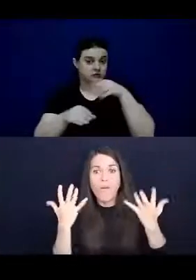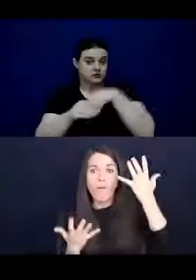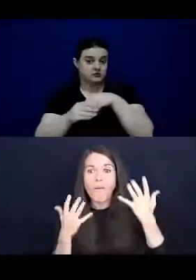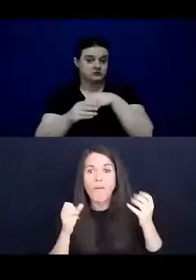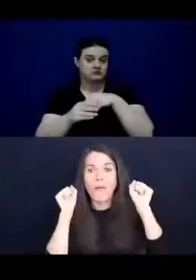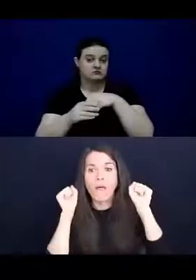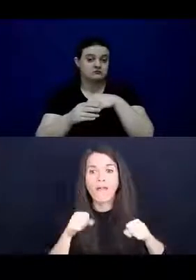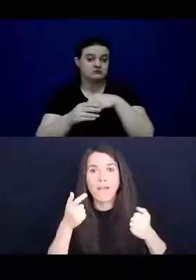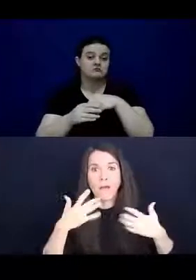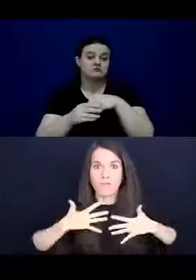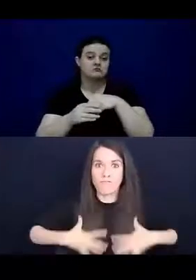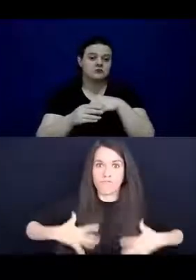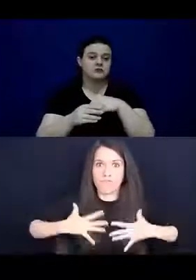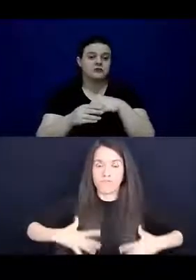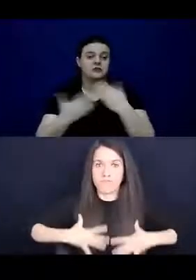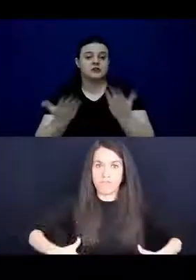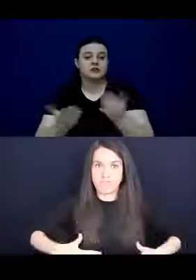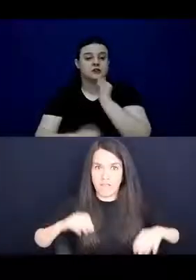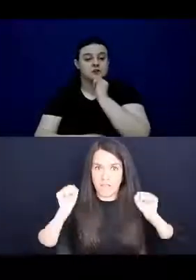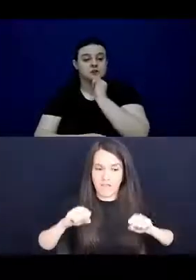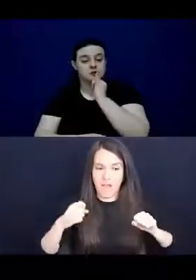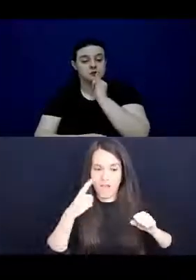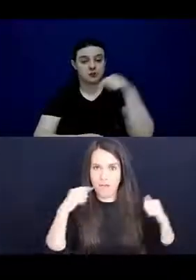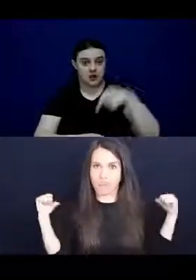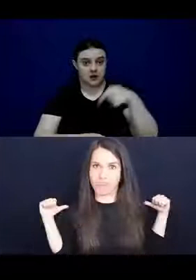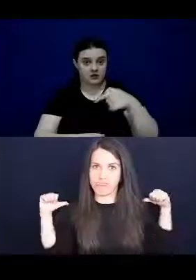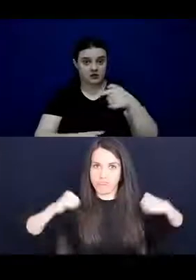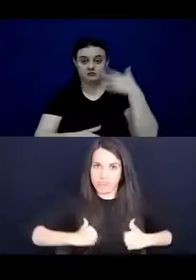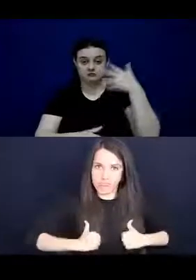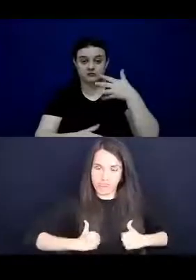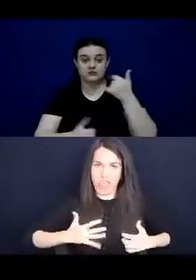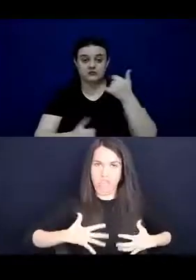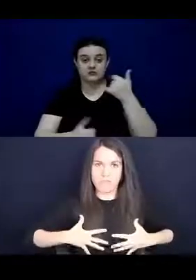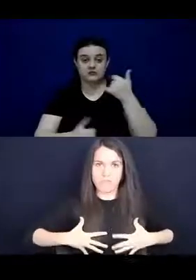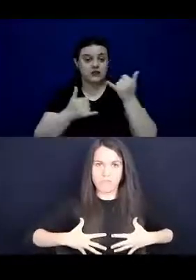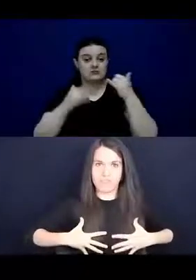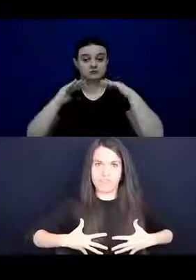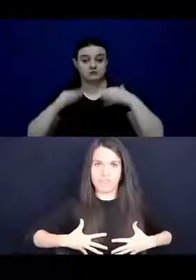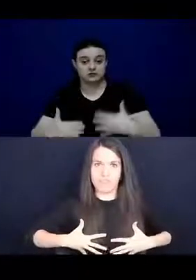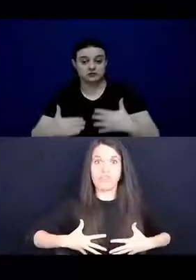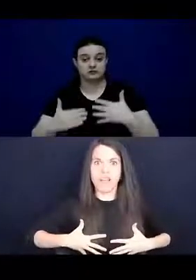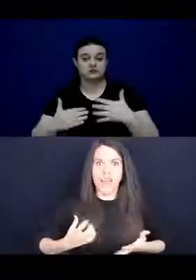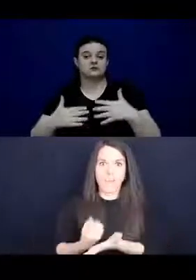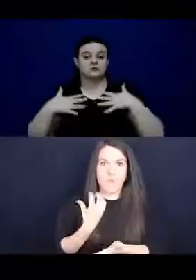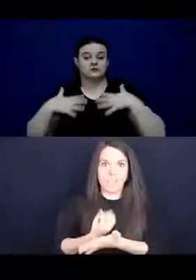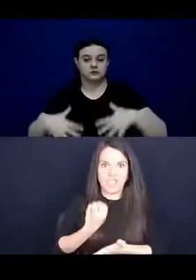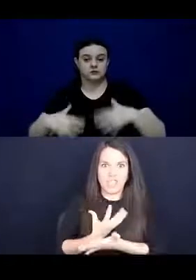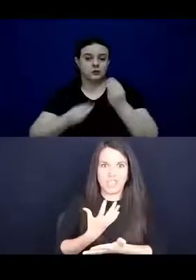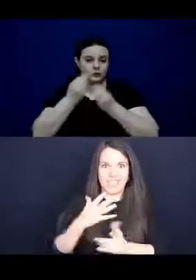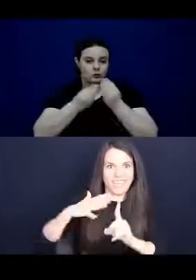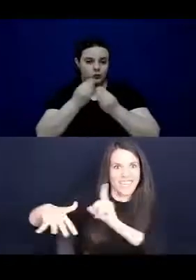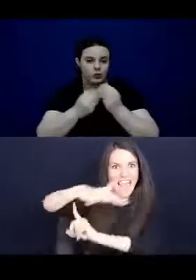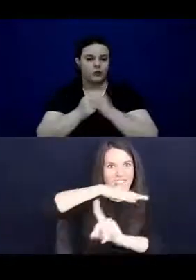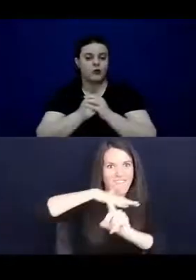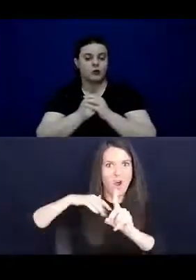you'll meet a vest in this presentation. There's also a gaming vest that we will be presenting, which focus on taking information from the environment